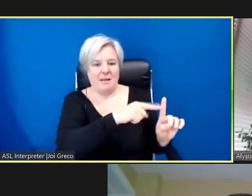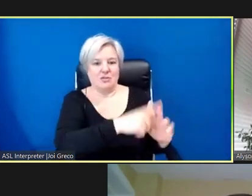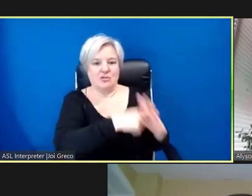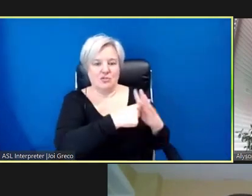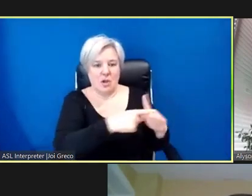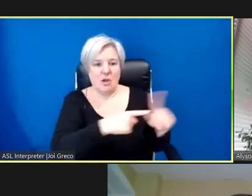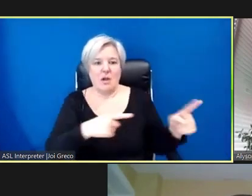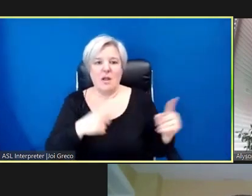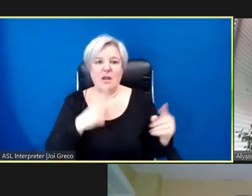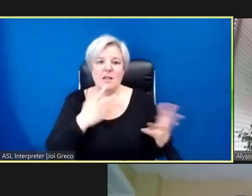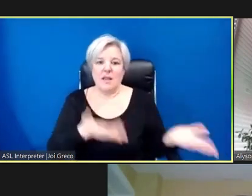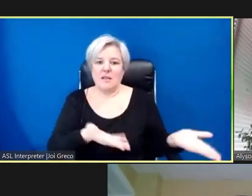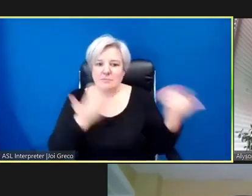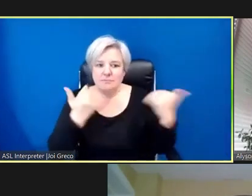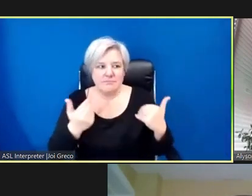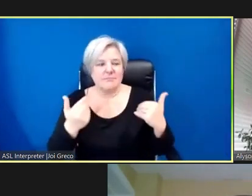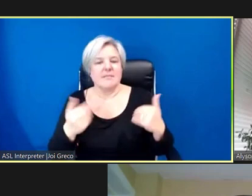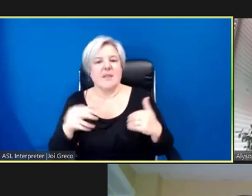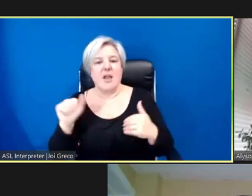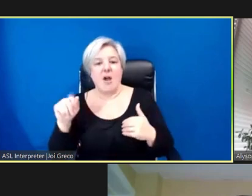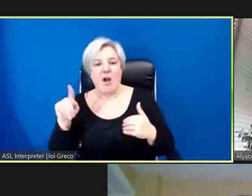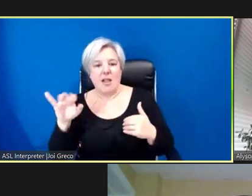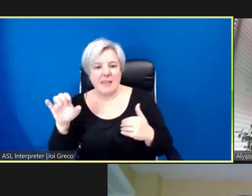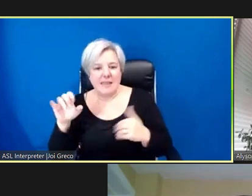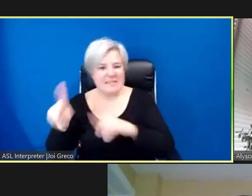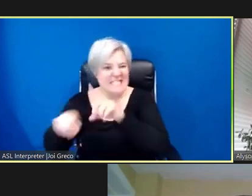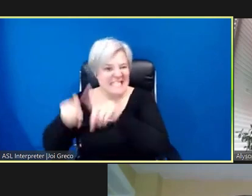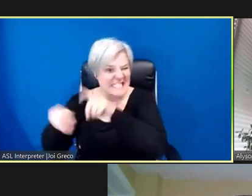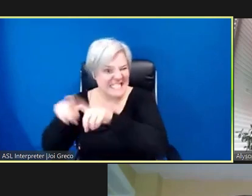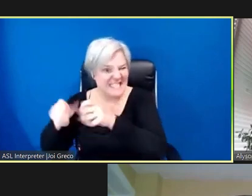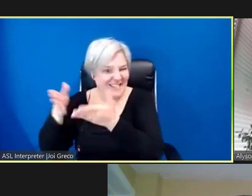in our presentations. Let's pick Arlene's brain